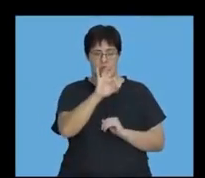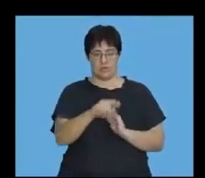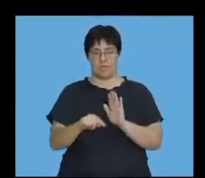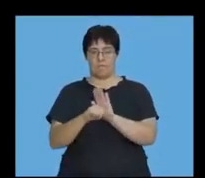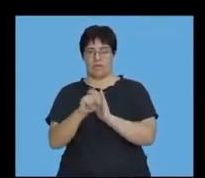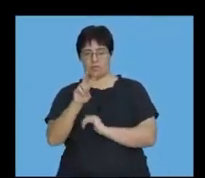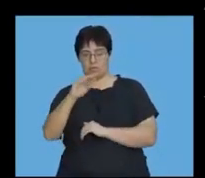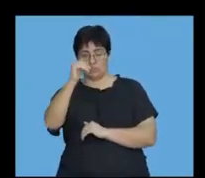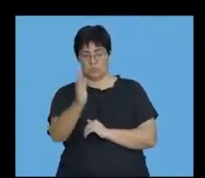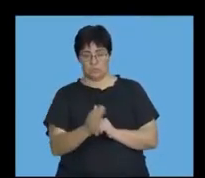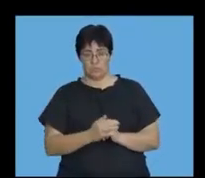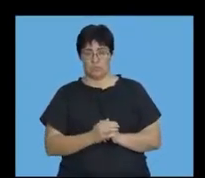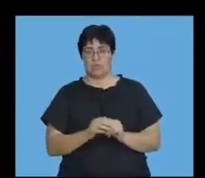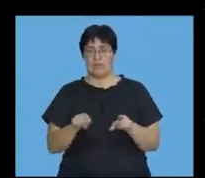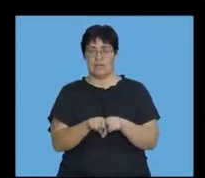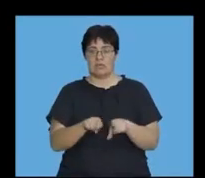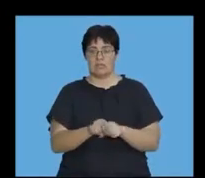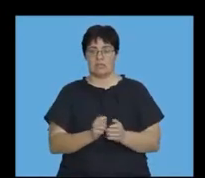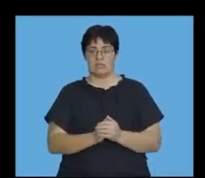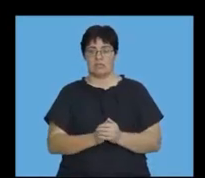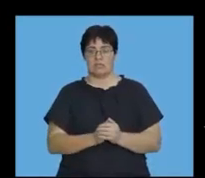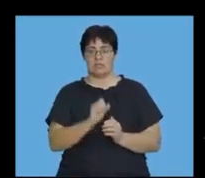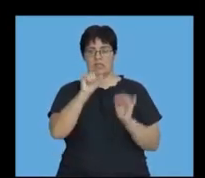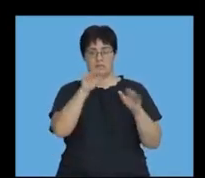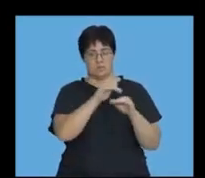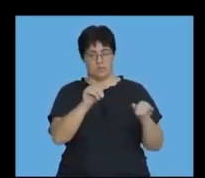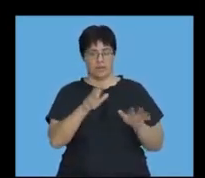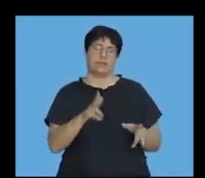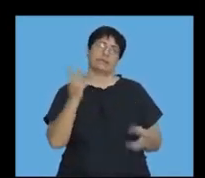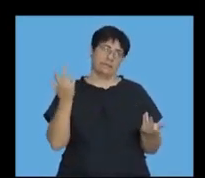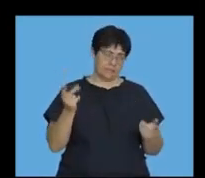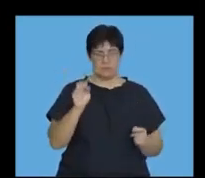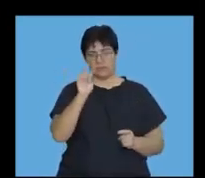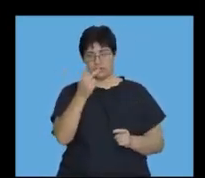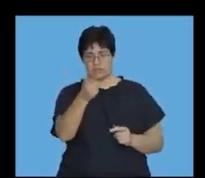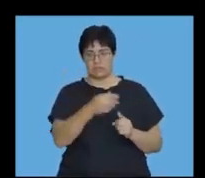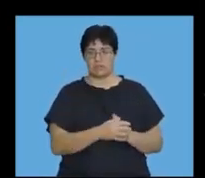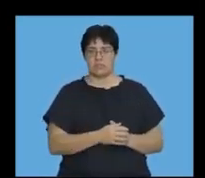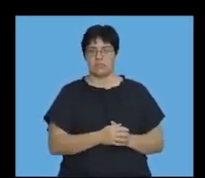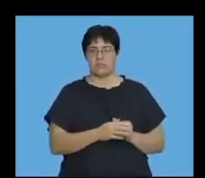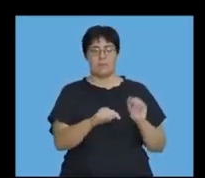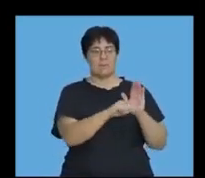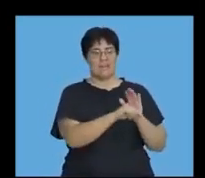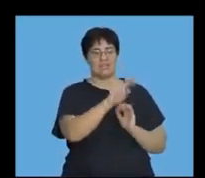minus 3 minus 2, close our back brackets, fraction again,